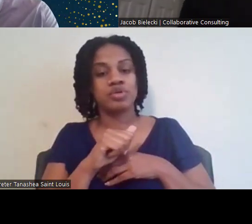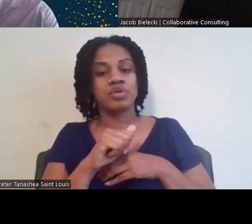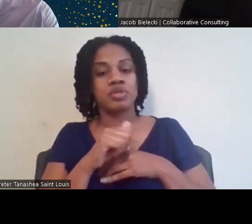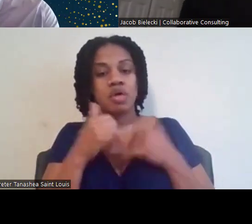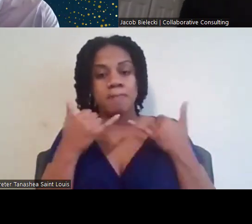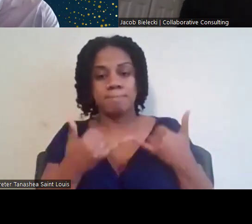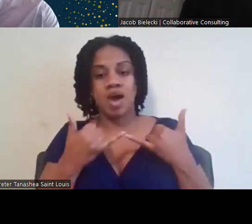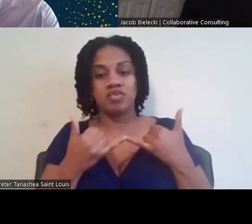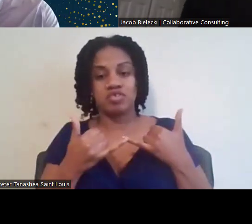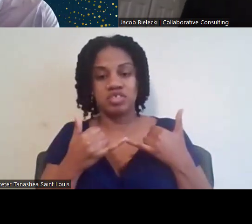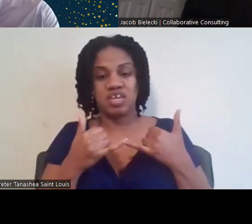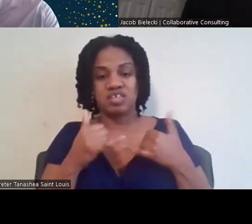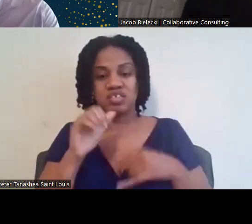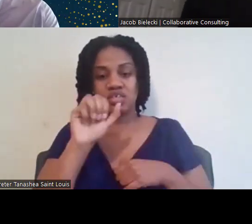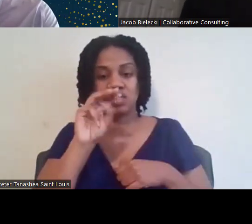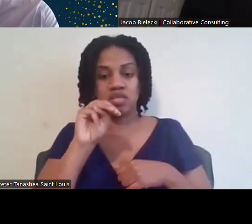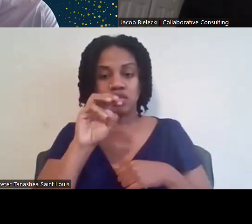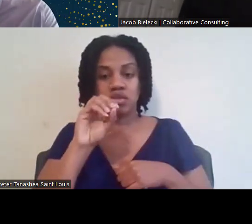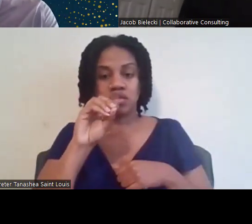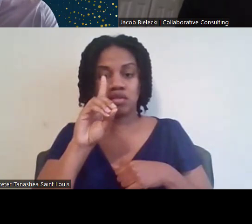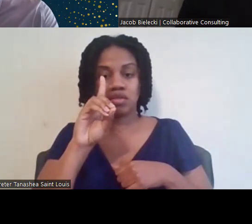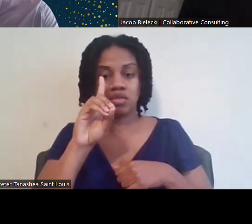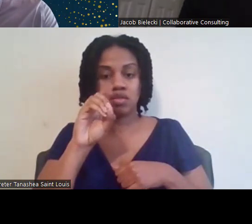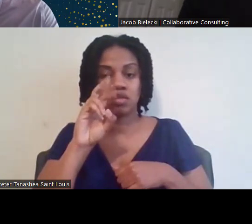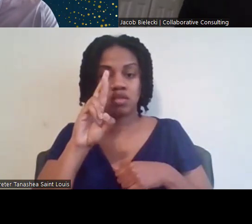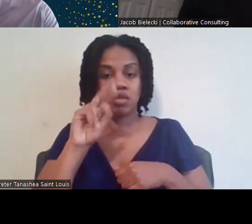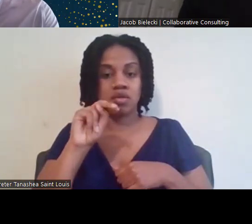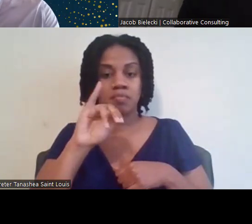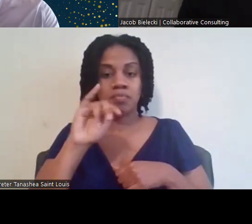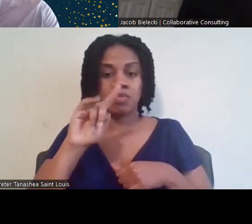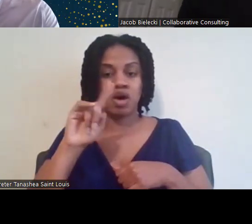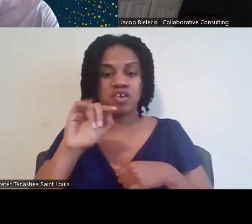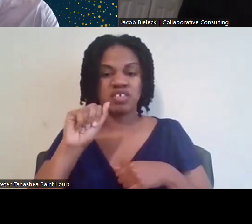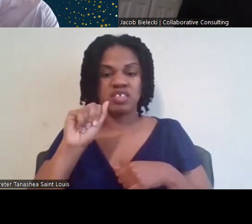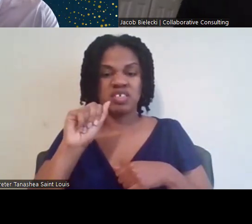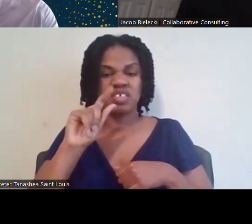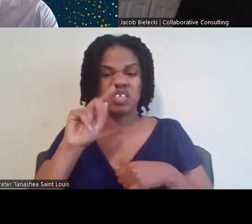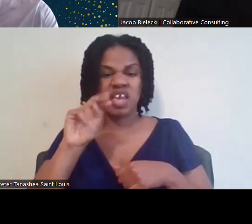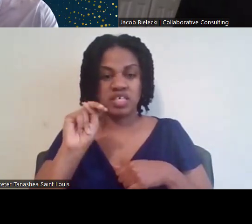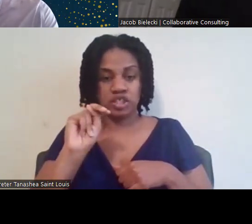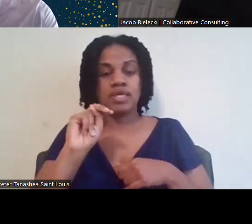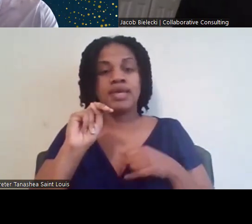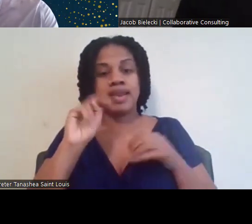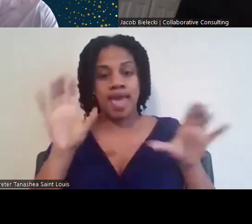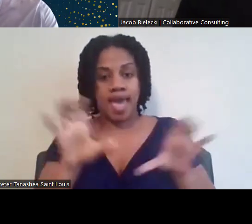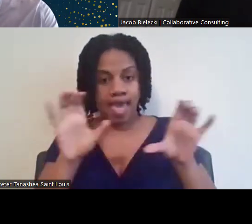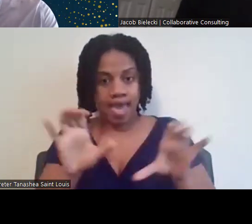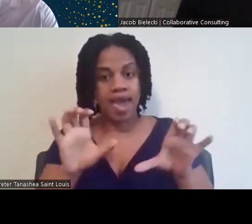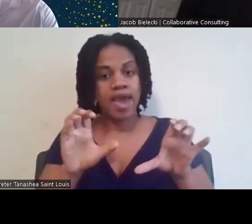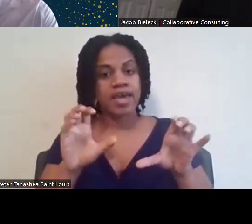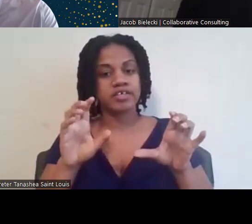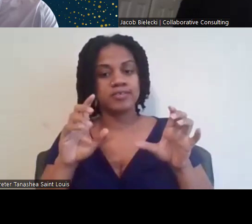Act, the OCM funds, we did kind of loosen some nutrition rules around the use of those